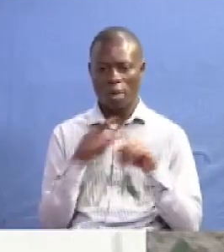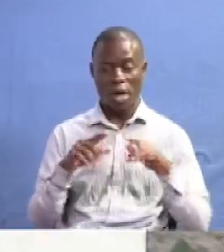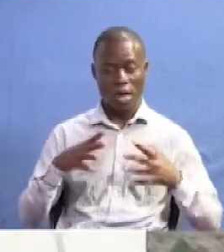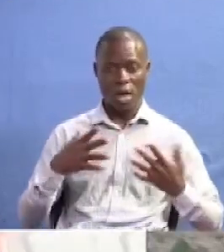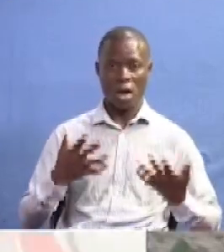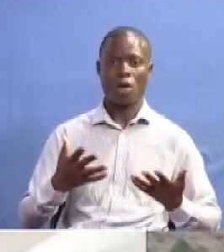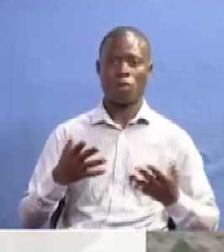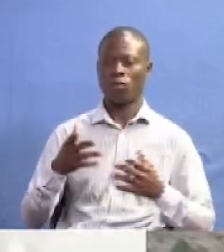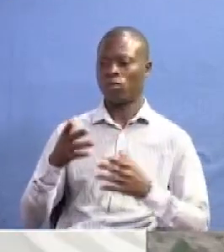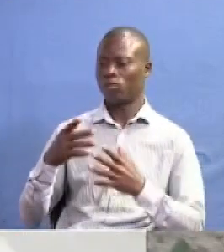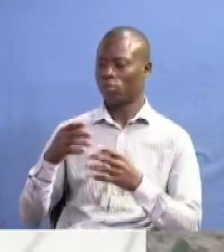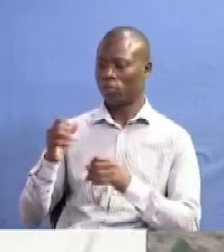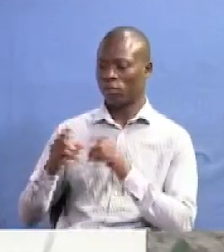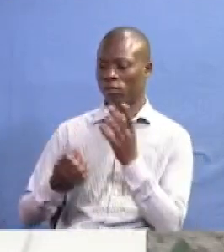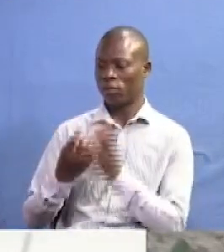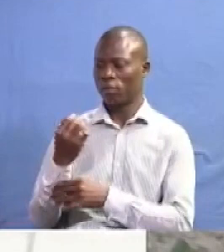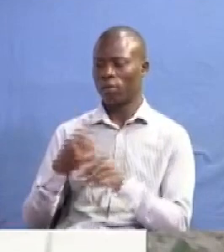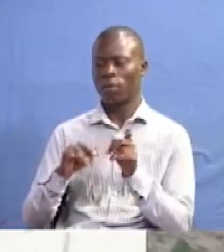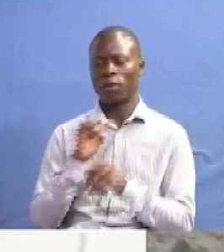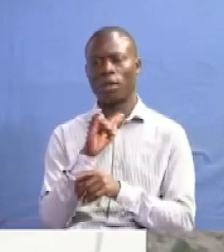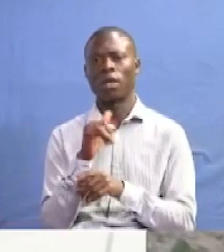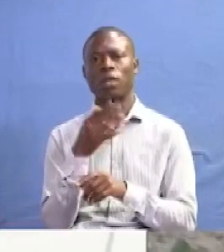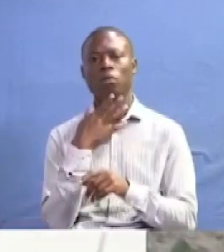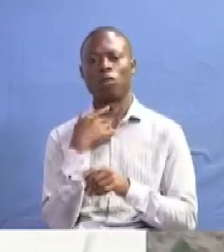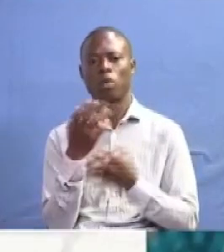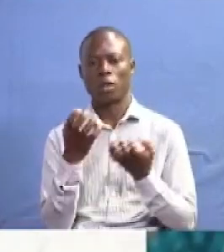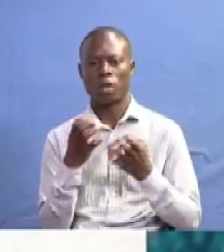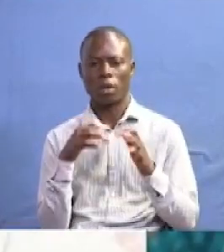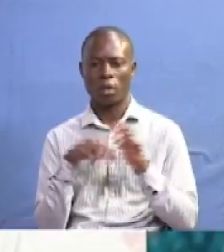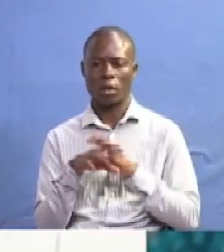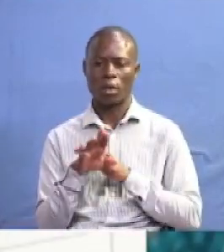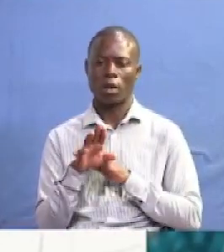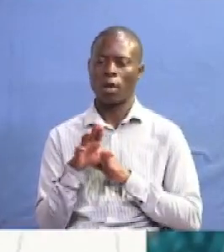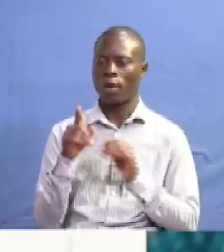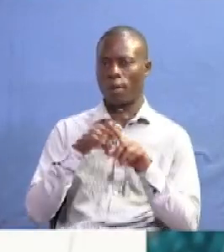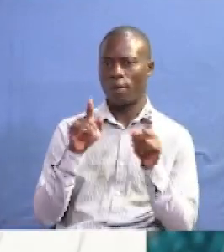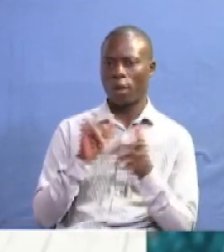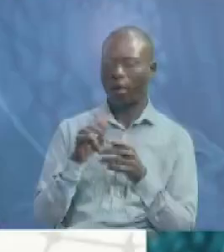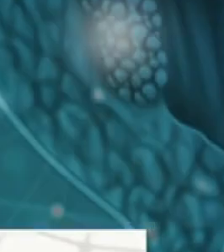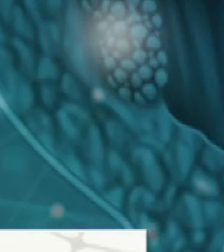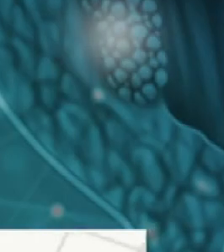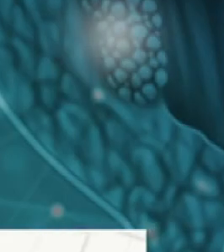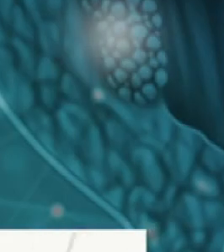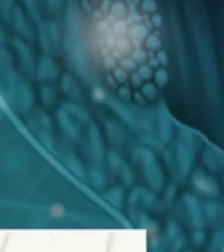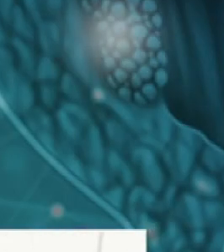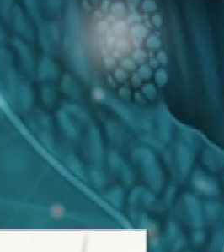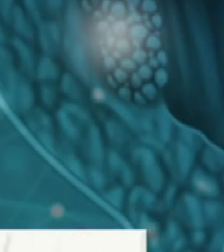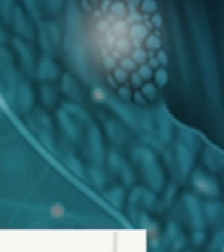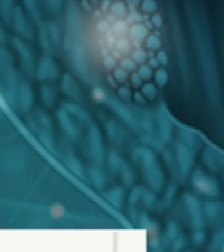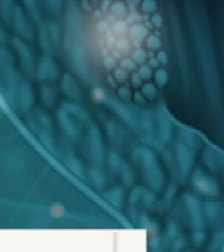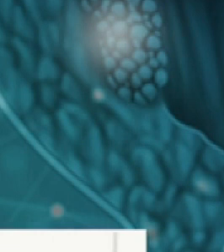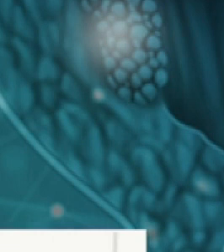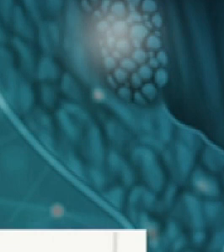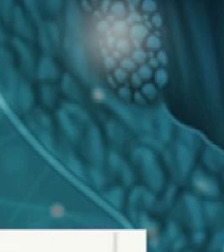particularly plants or vegetables and fruits that are known to cause inflammation. Epidemiological data suggests that the risk factors